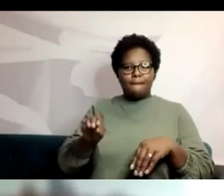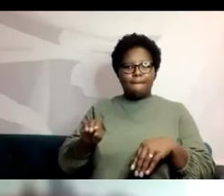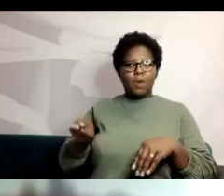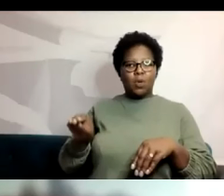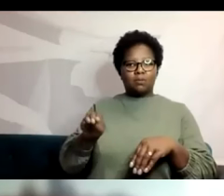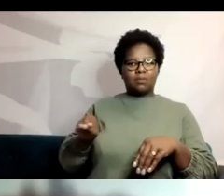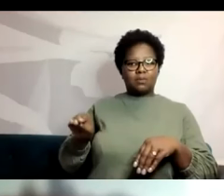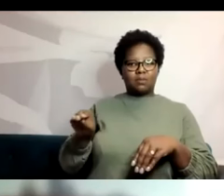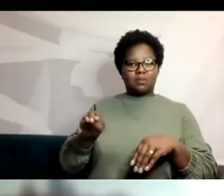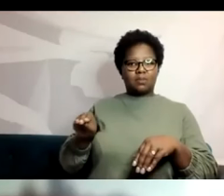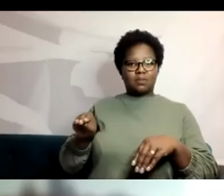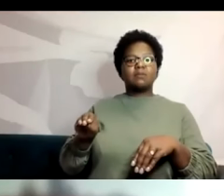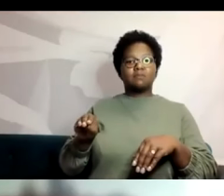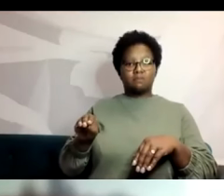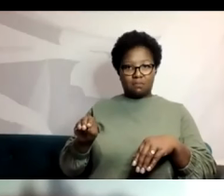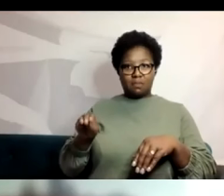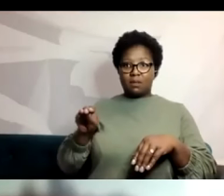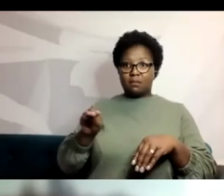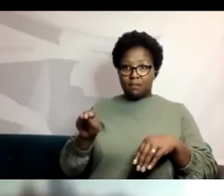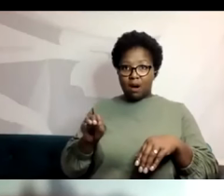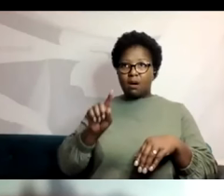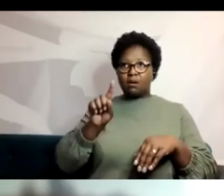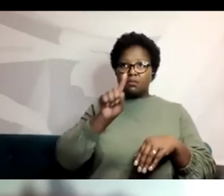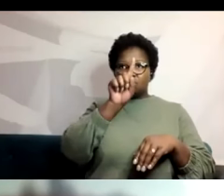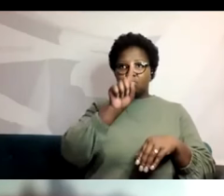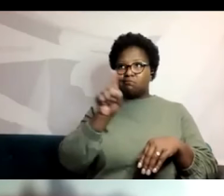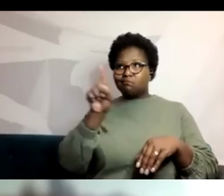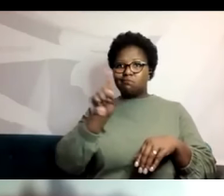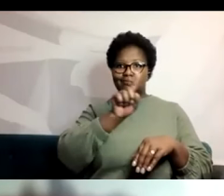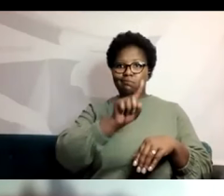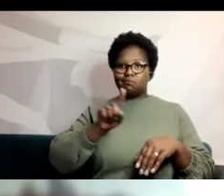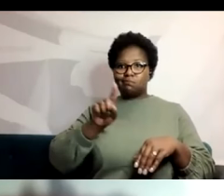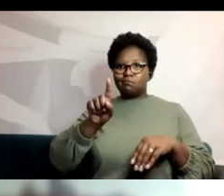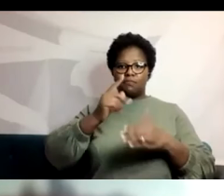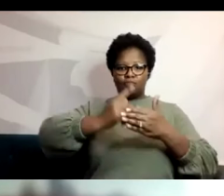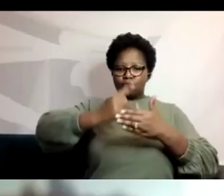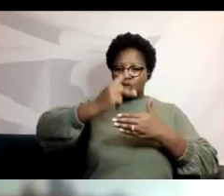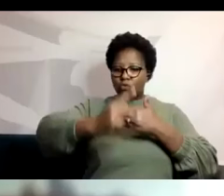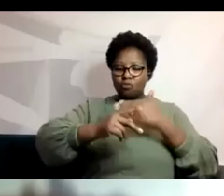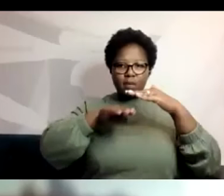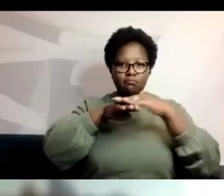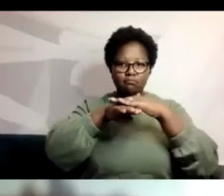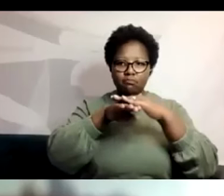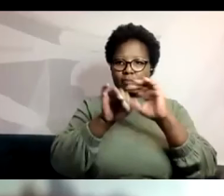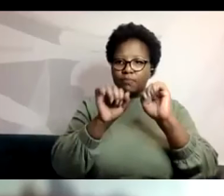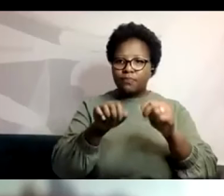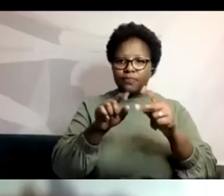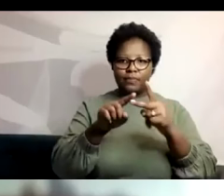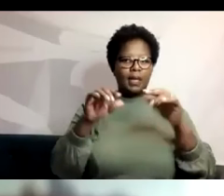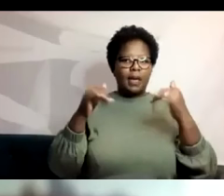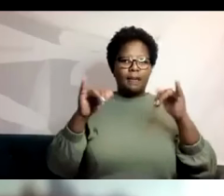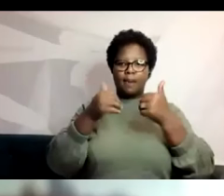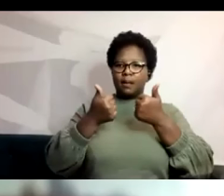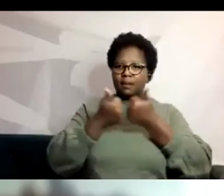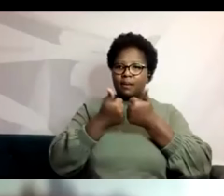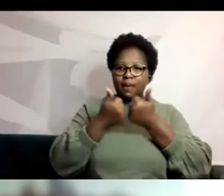and she's able to access programs, play games, or different things.